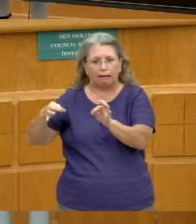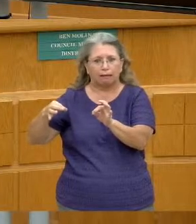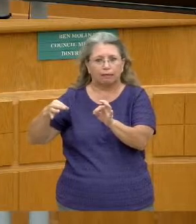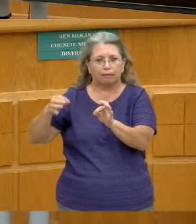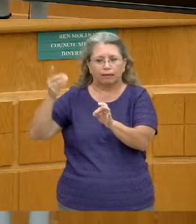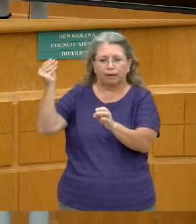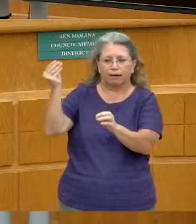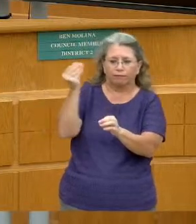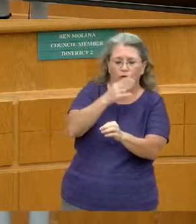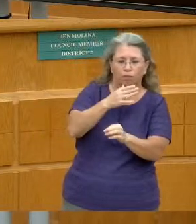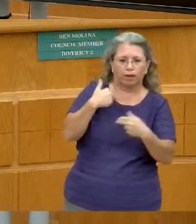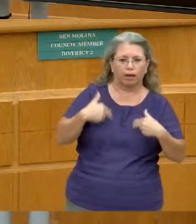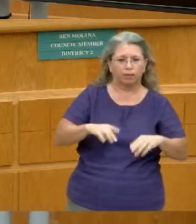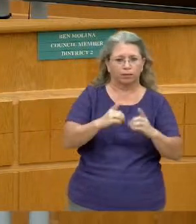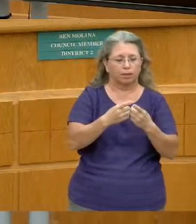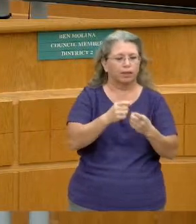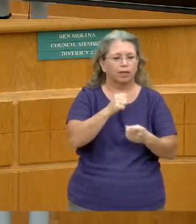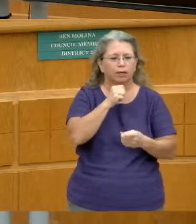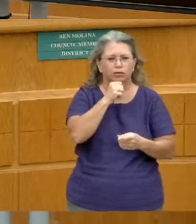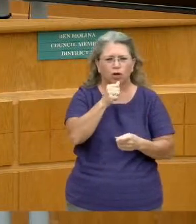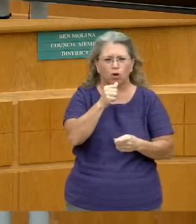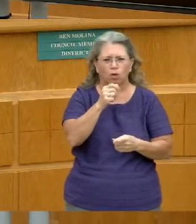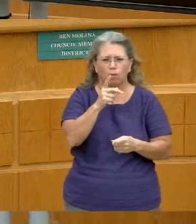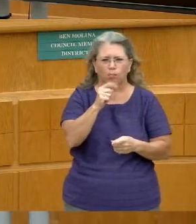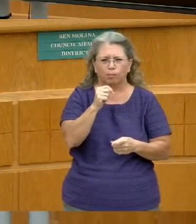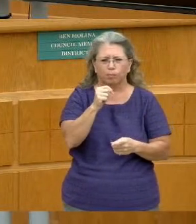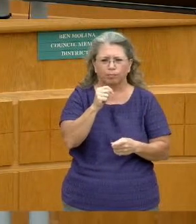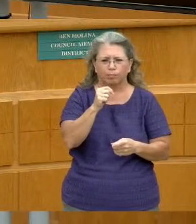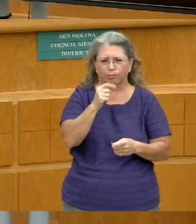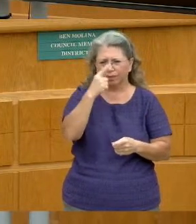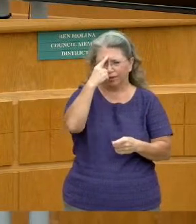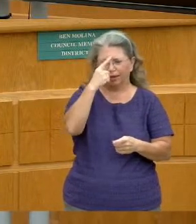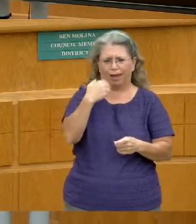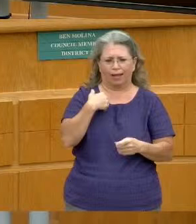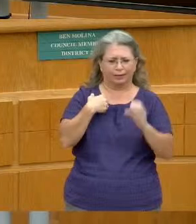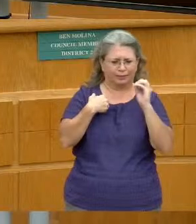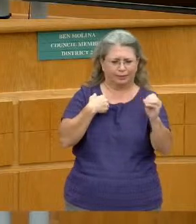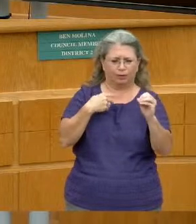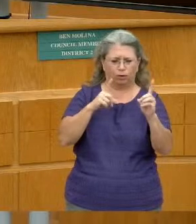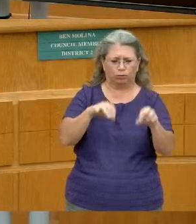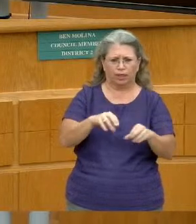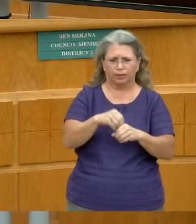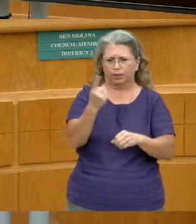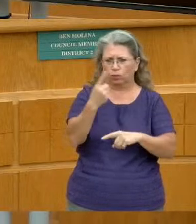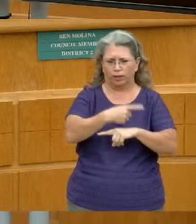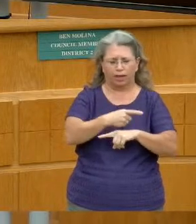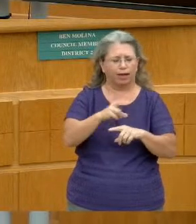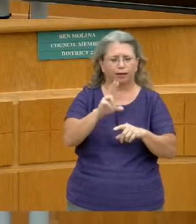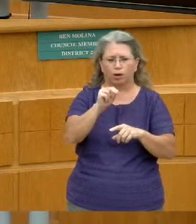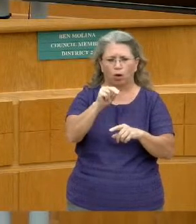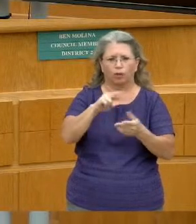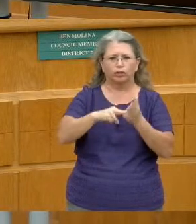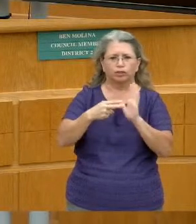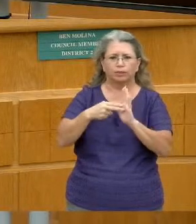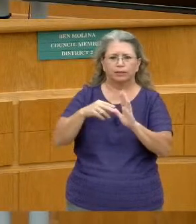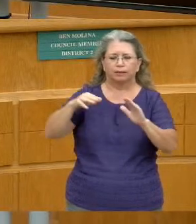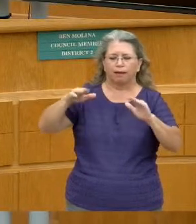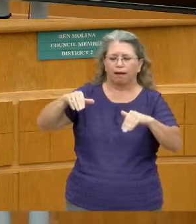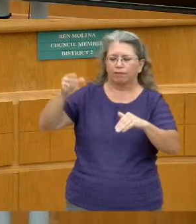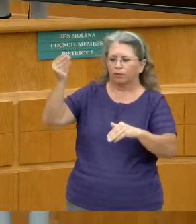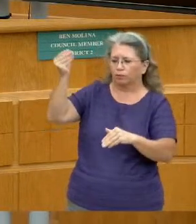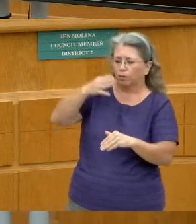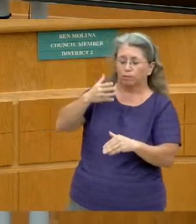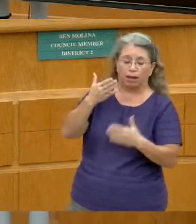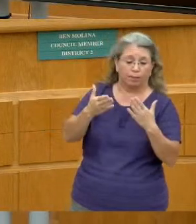are, 0 tests today. That just simply means in many cases that we just don't have the results. And so there may have been